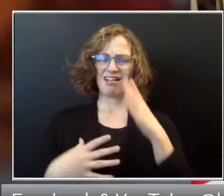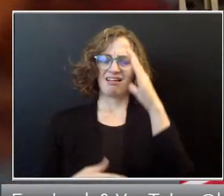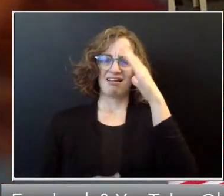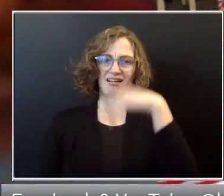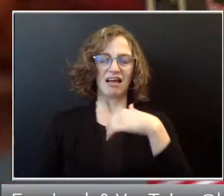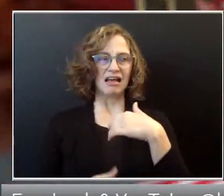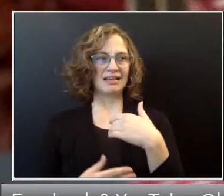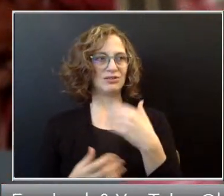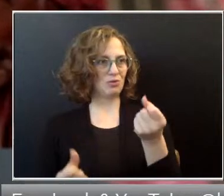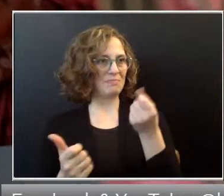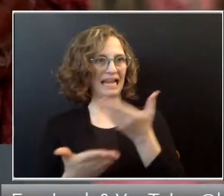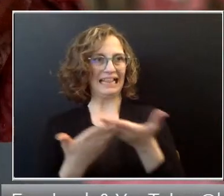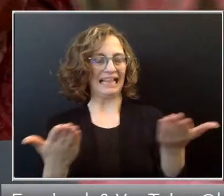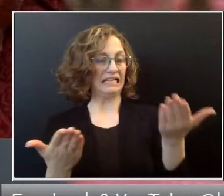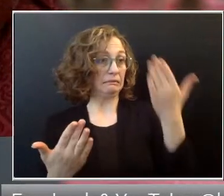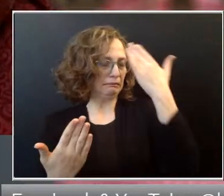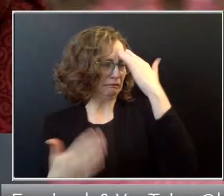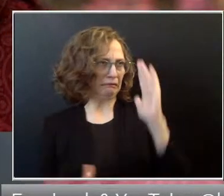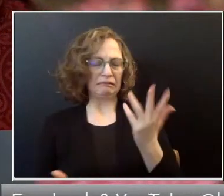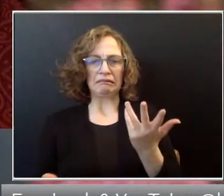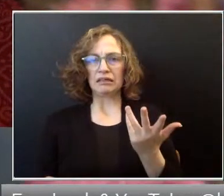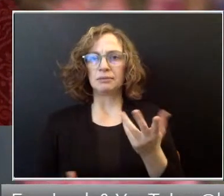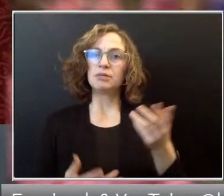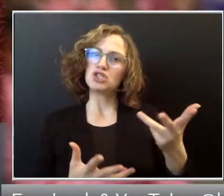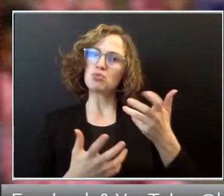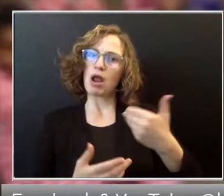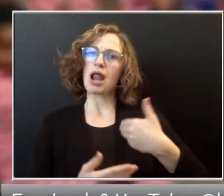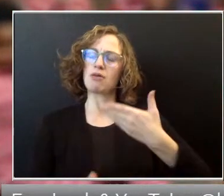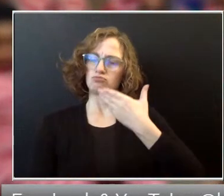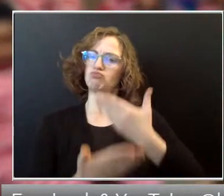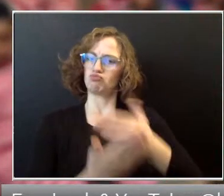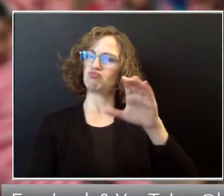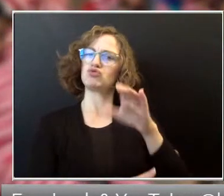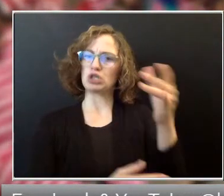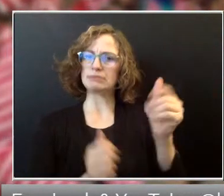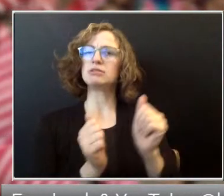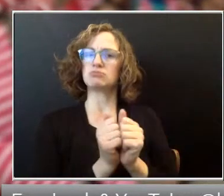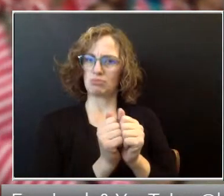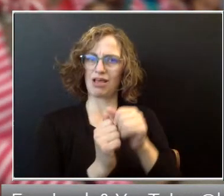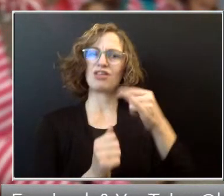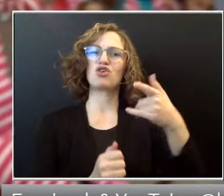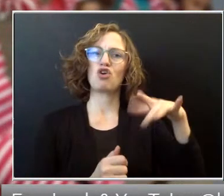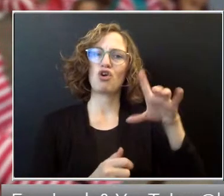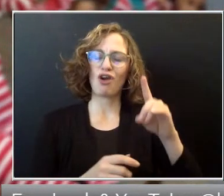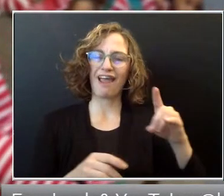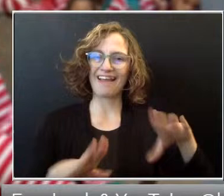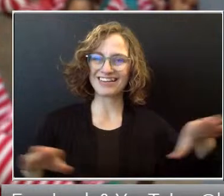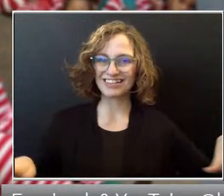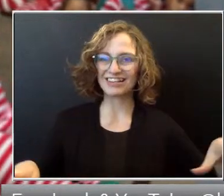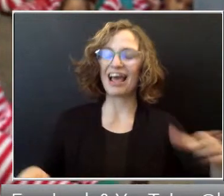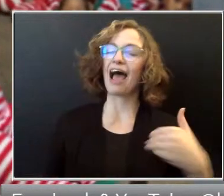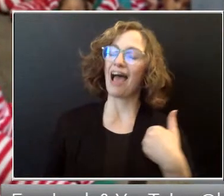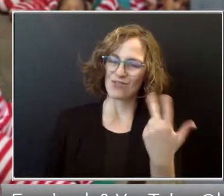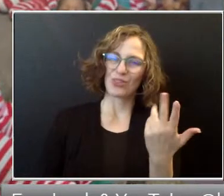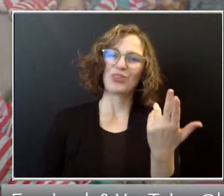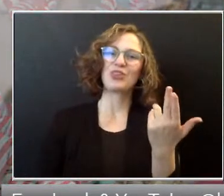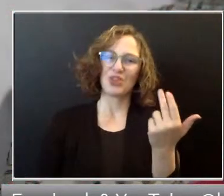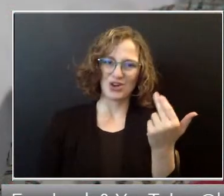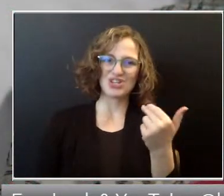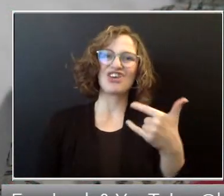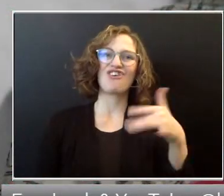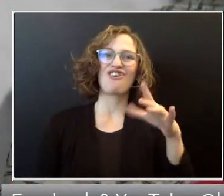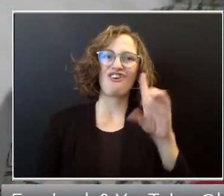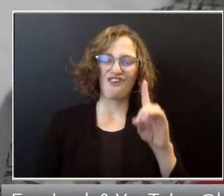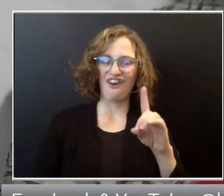nice Christmas with her family. I have 13 grandchildren, so it was Christmas Eve, and our tradition is kind of to have a pajama party.